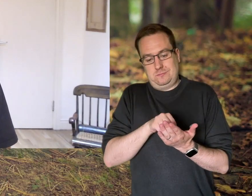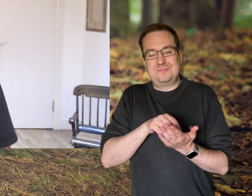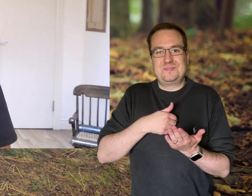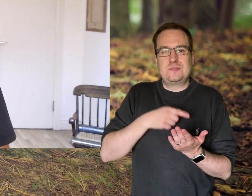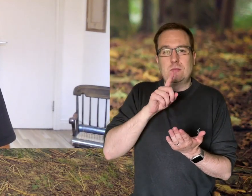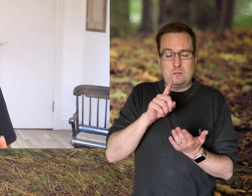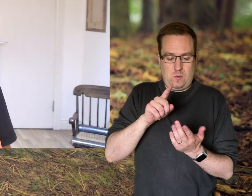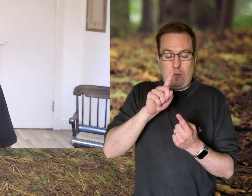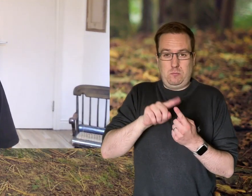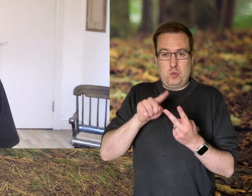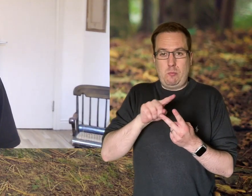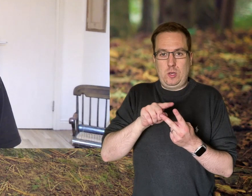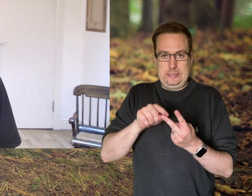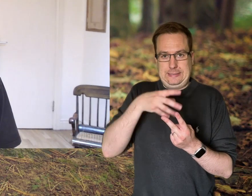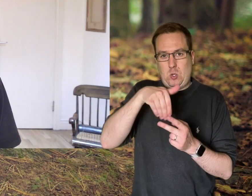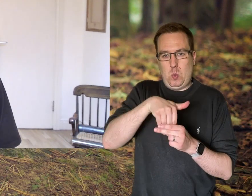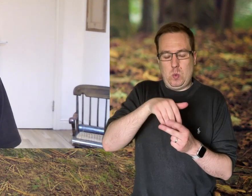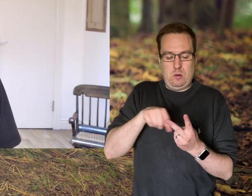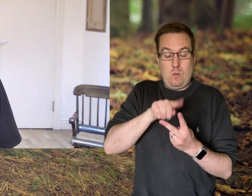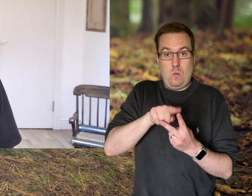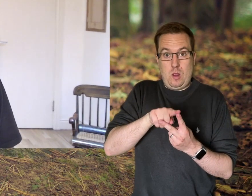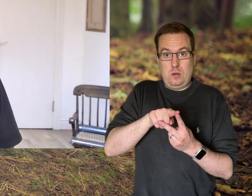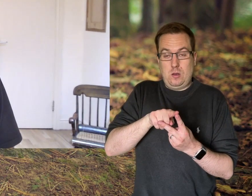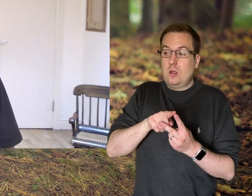yourself, because she's literally part of you.